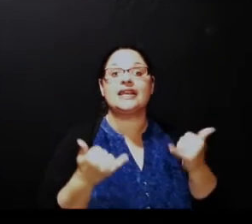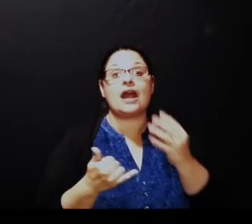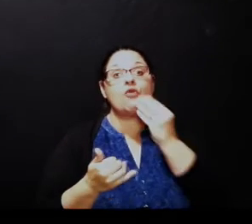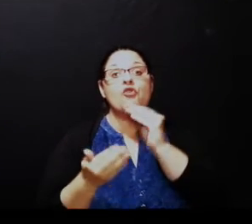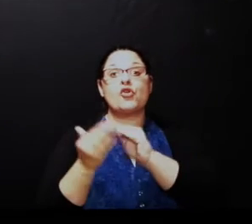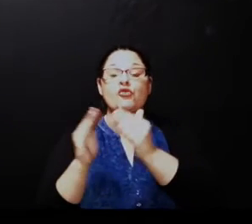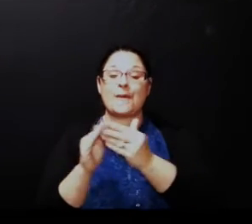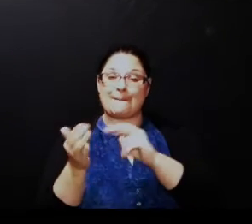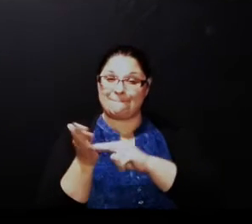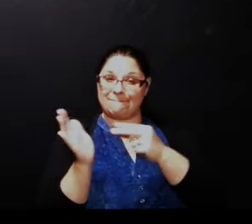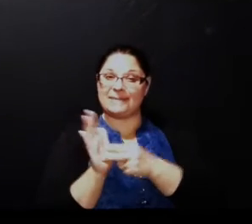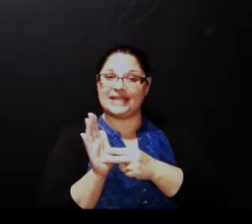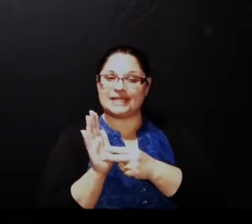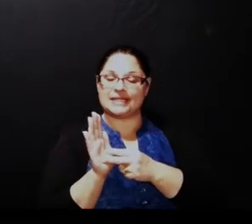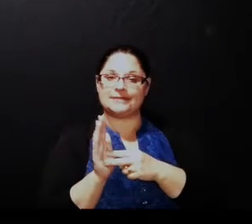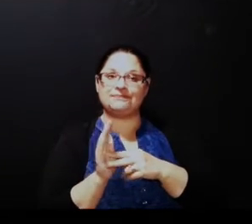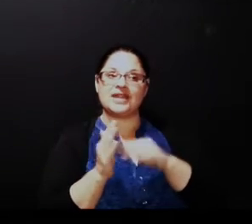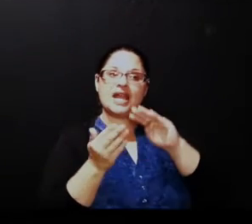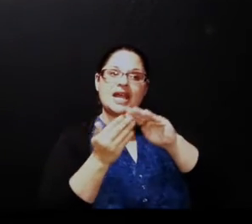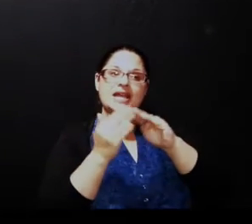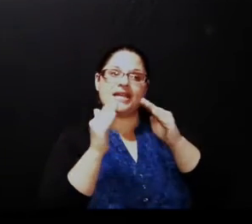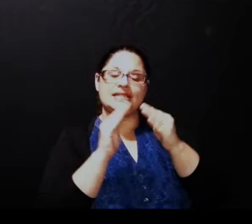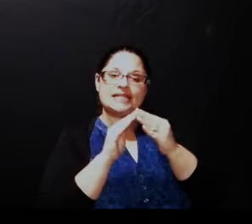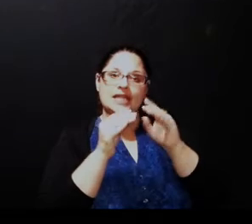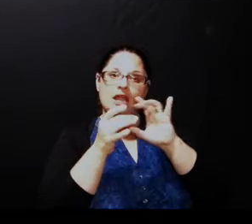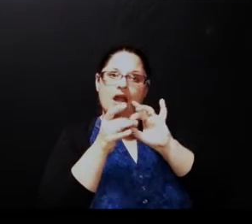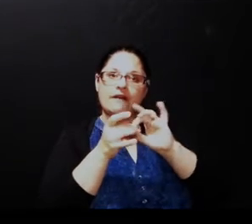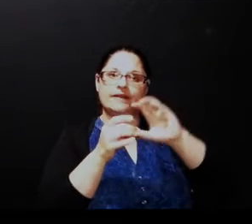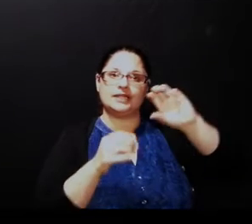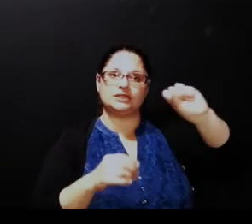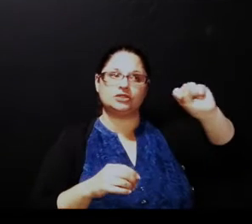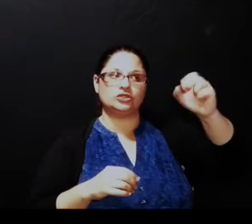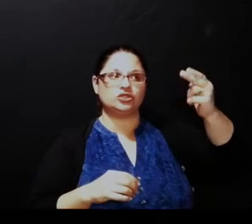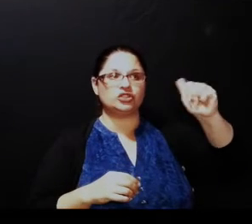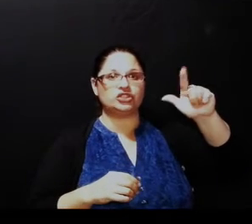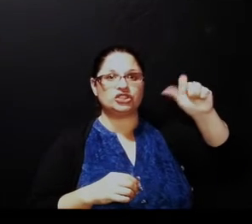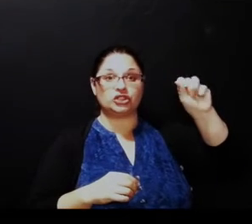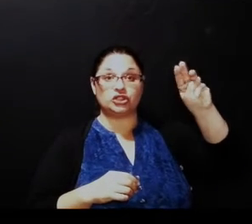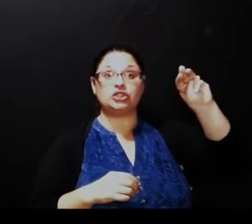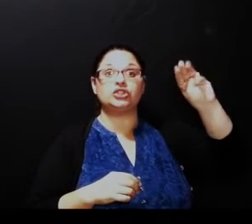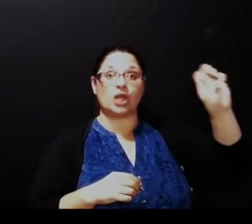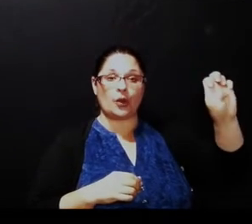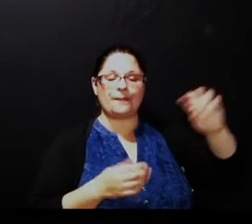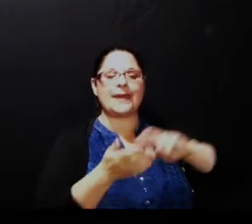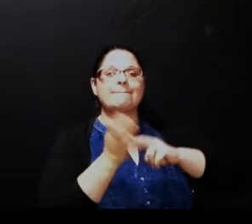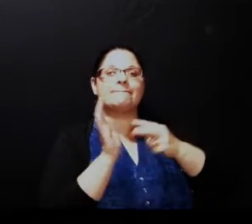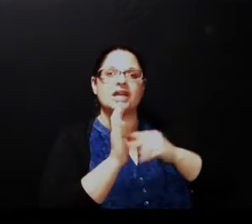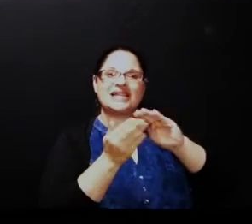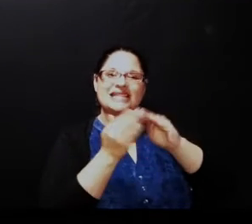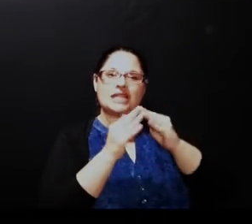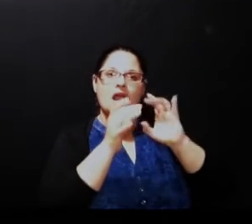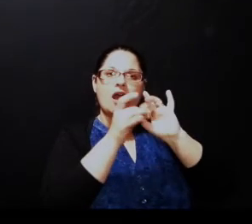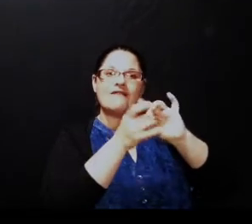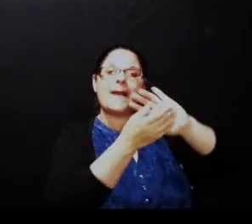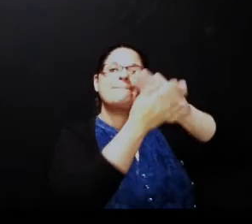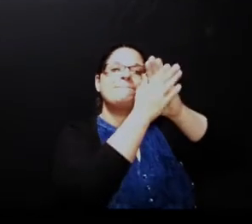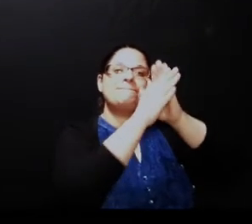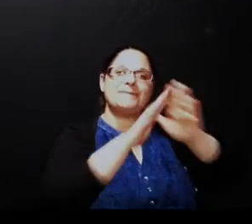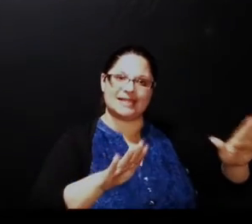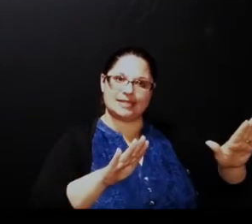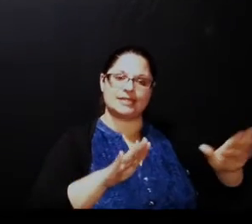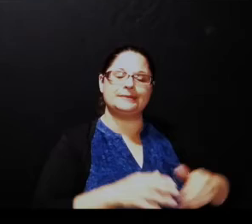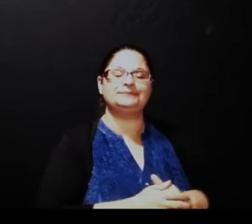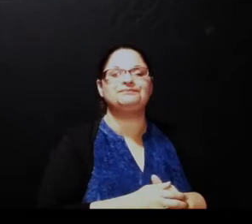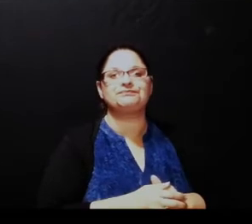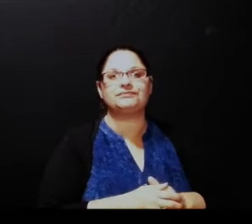Shalom, City of Peace. And we're thankful that Jesus gave His life outside of that city so that you and I might